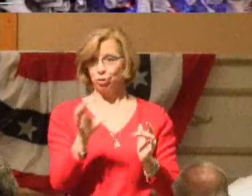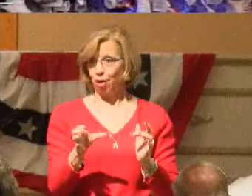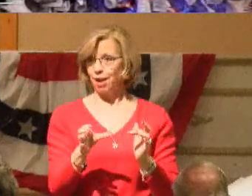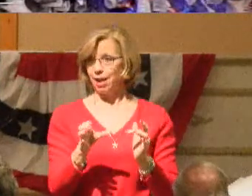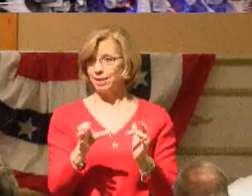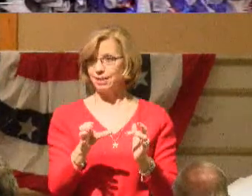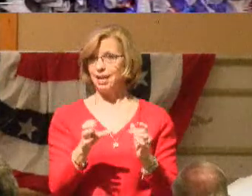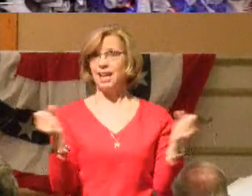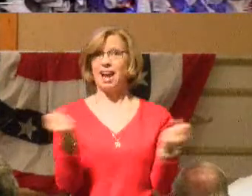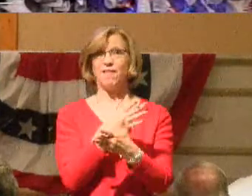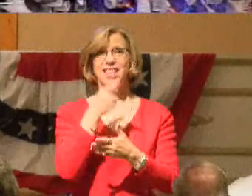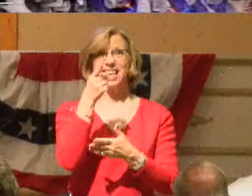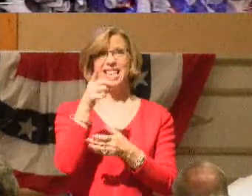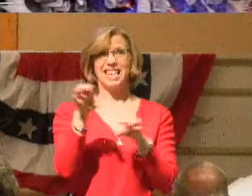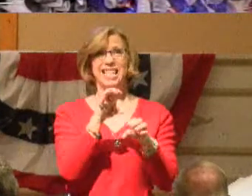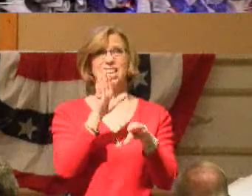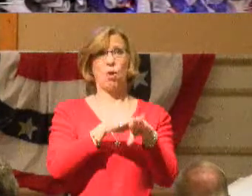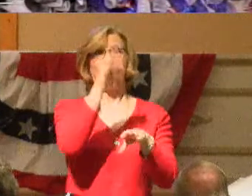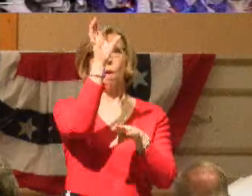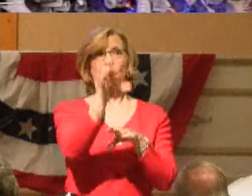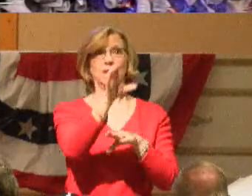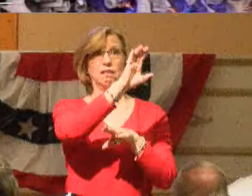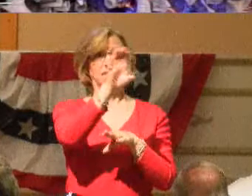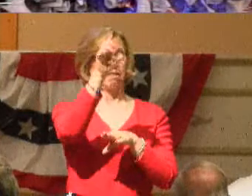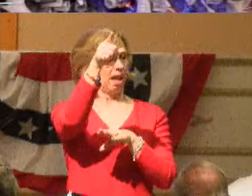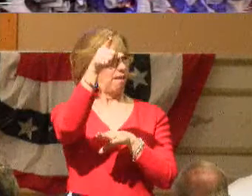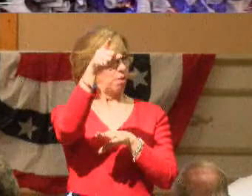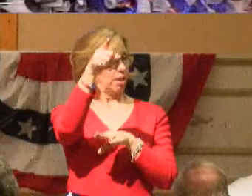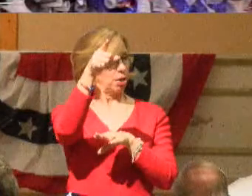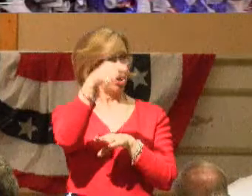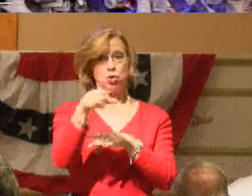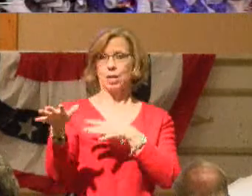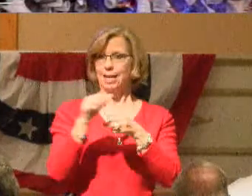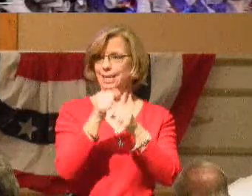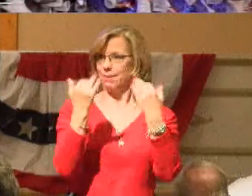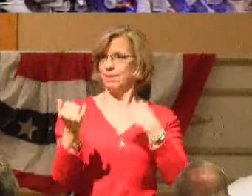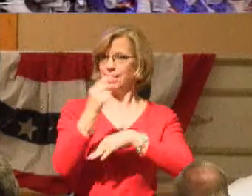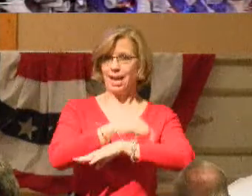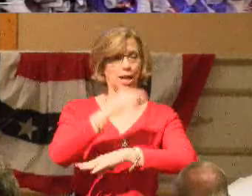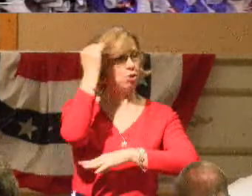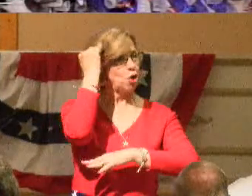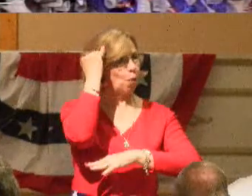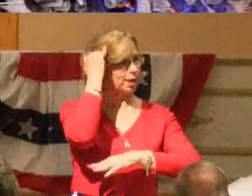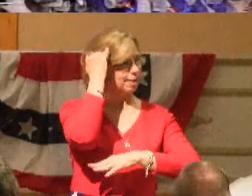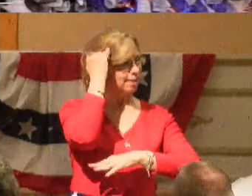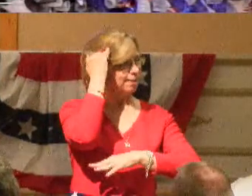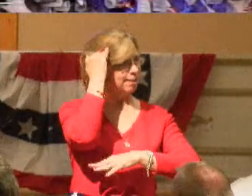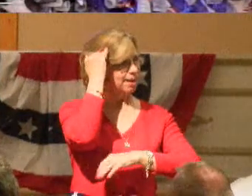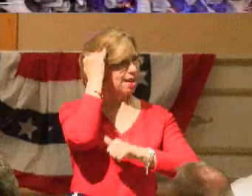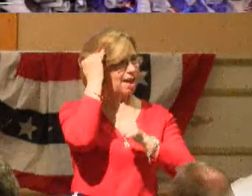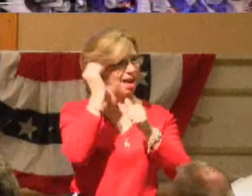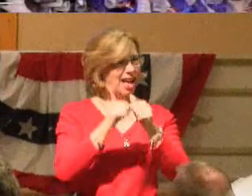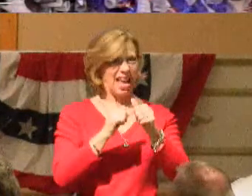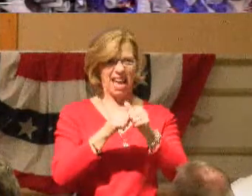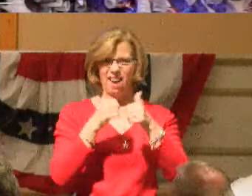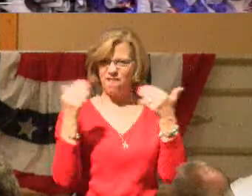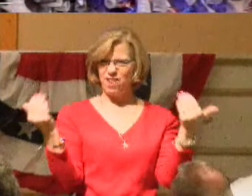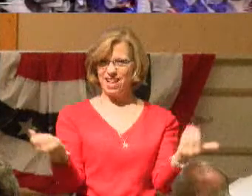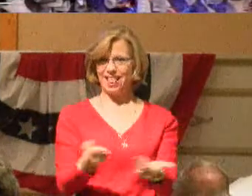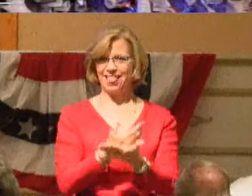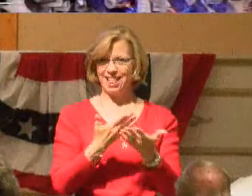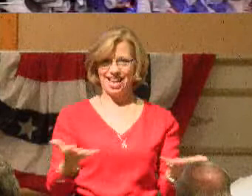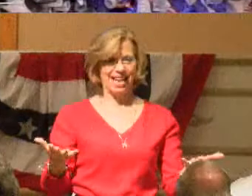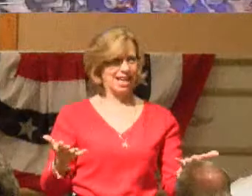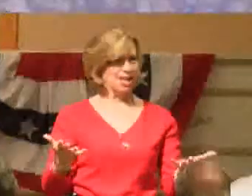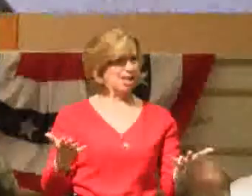on Calvary and the fact that he rose again on the third day. You can leave here today knowing this. Everything is good between